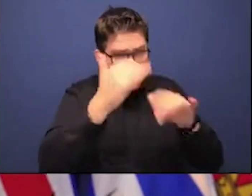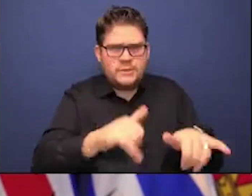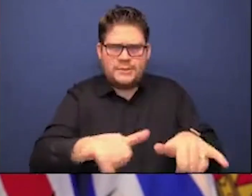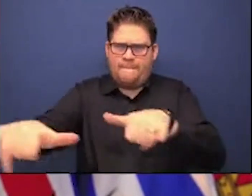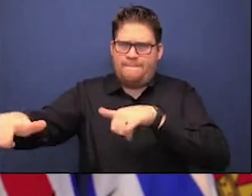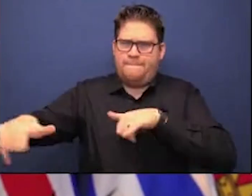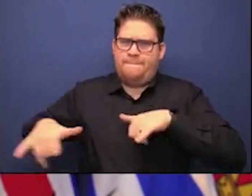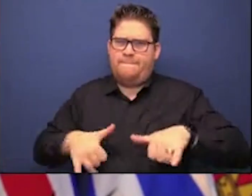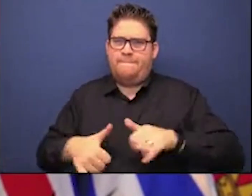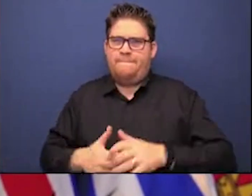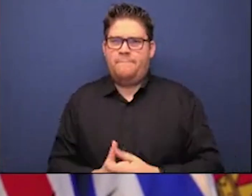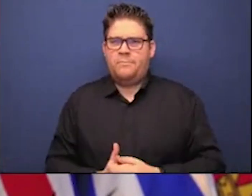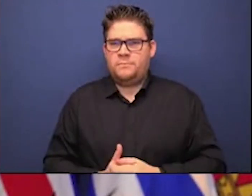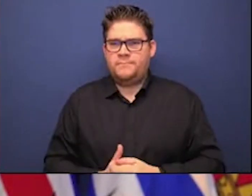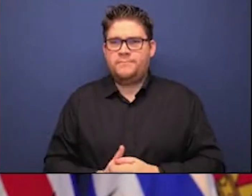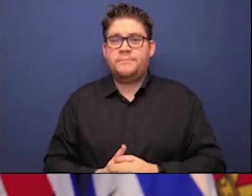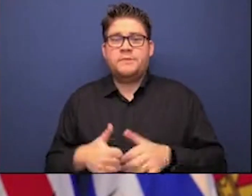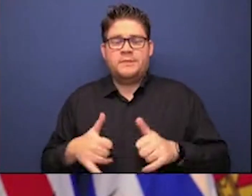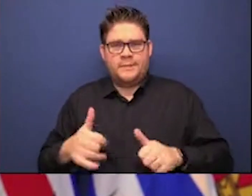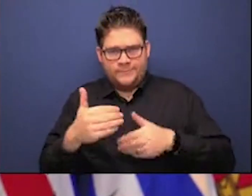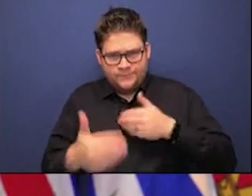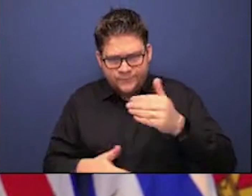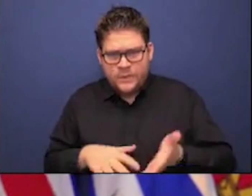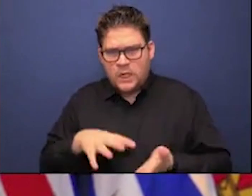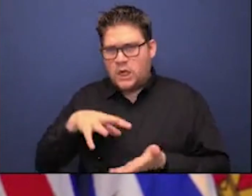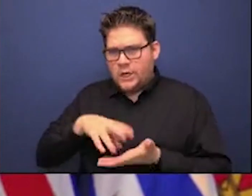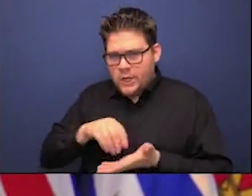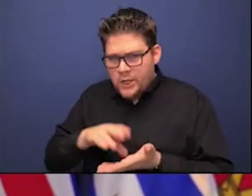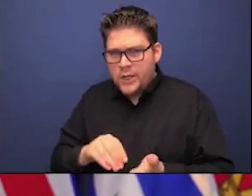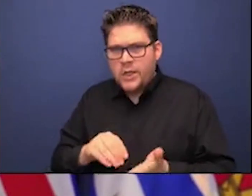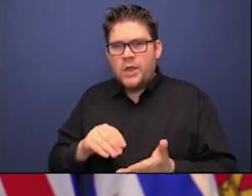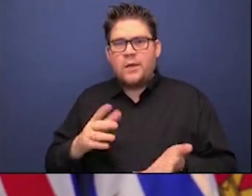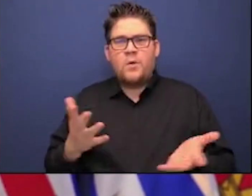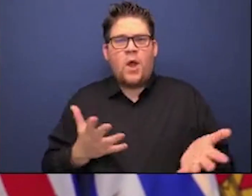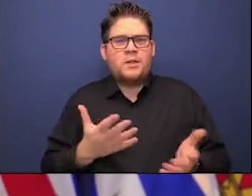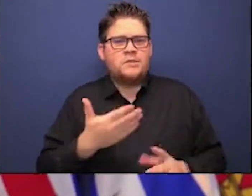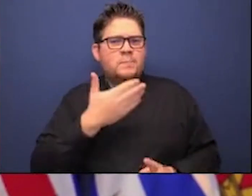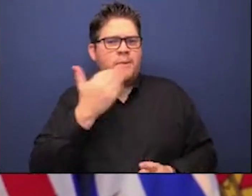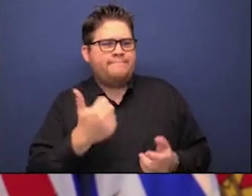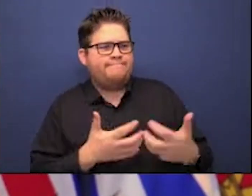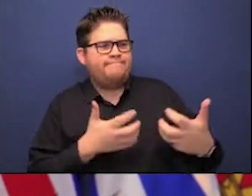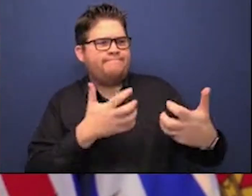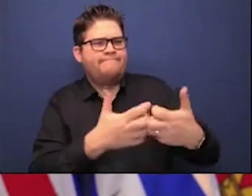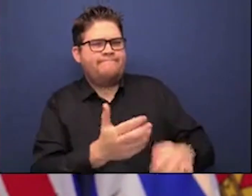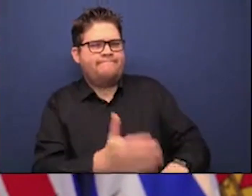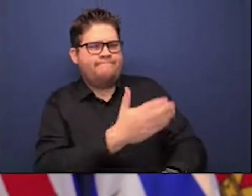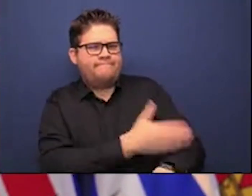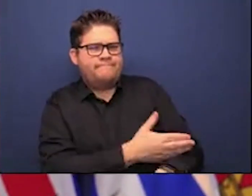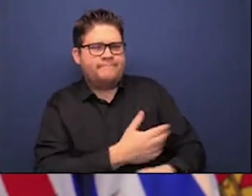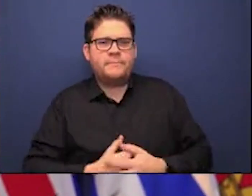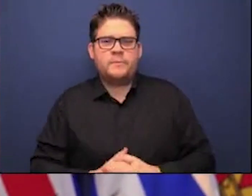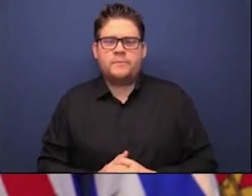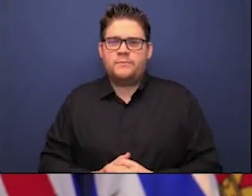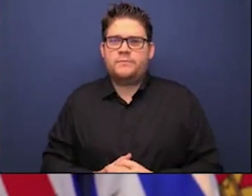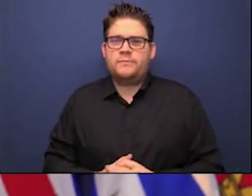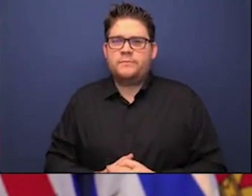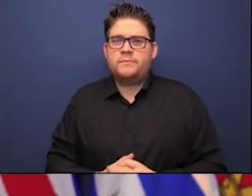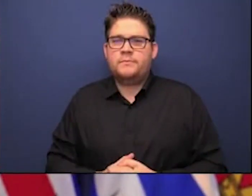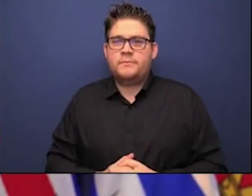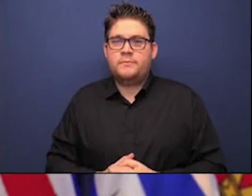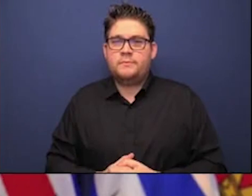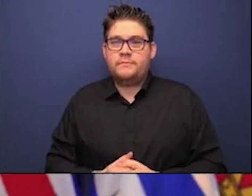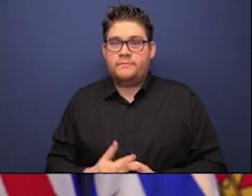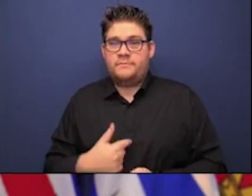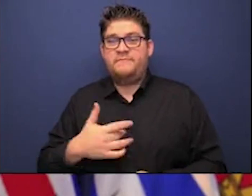process of learning what is going to be appropriate and work in different areas. And so I'm very